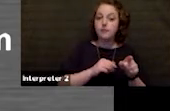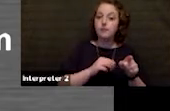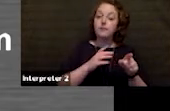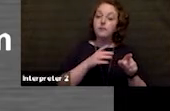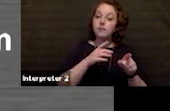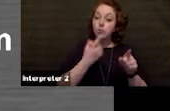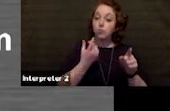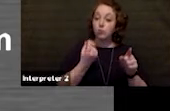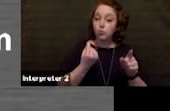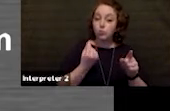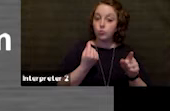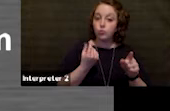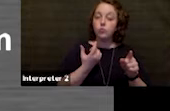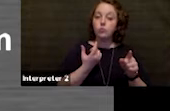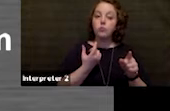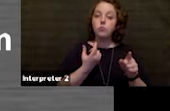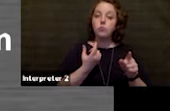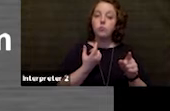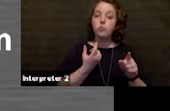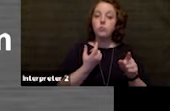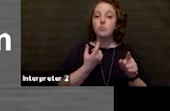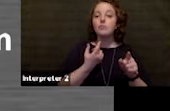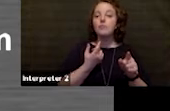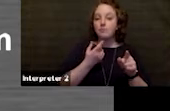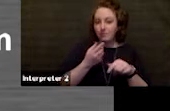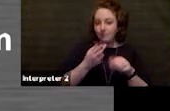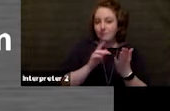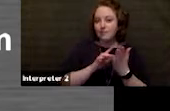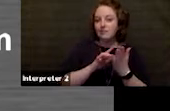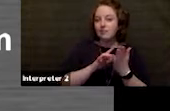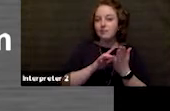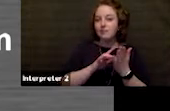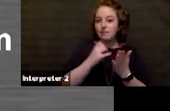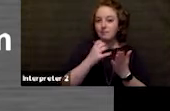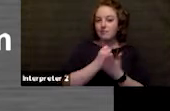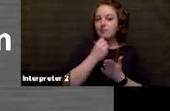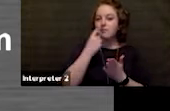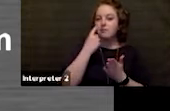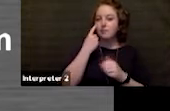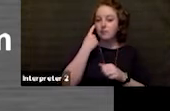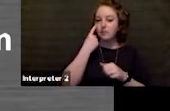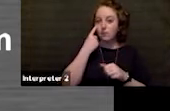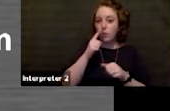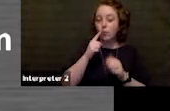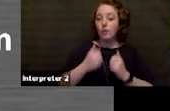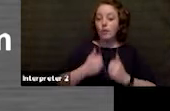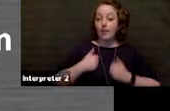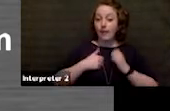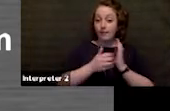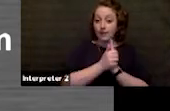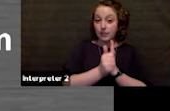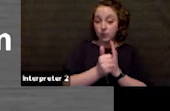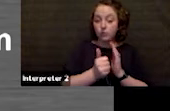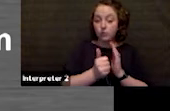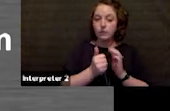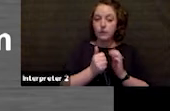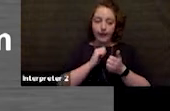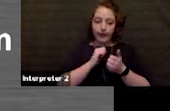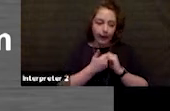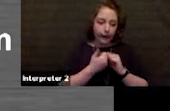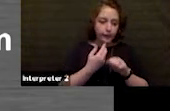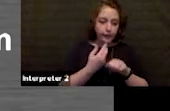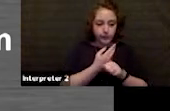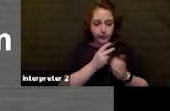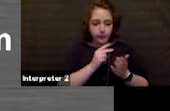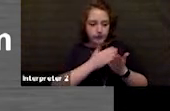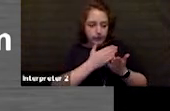students on life skills and learning how to use the kitchen and appliances and different things so that